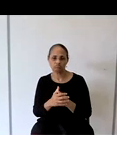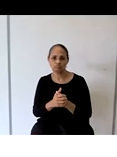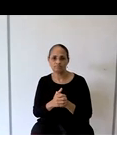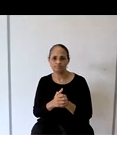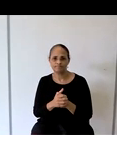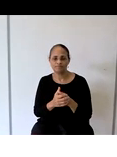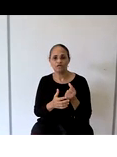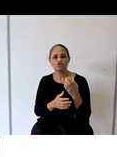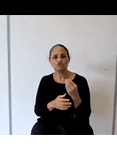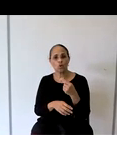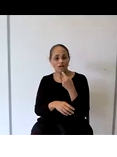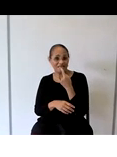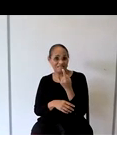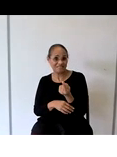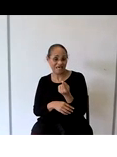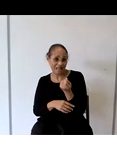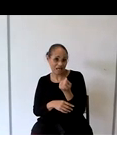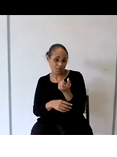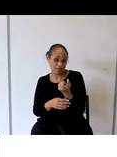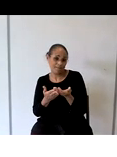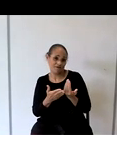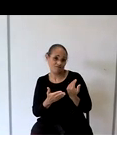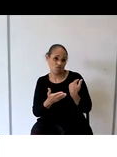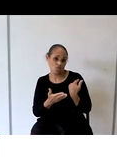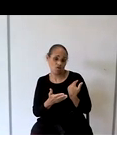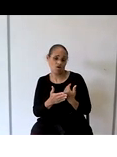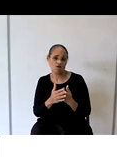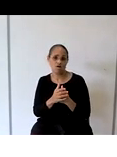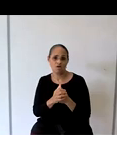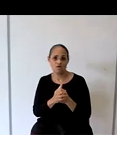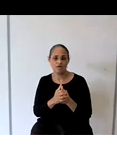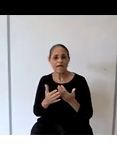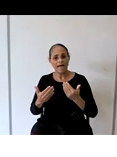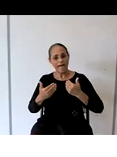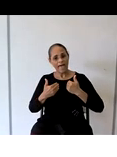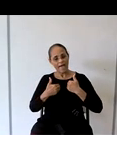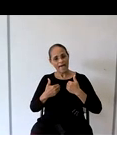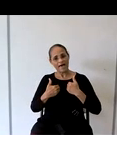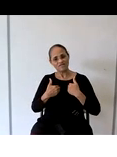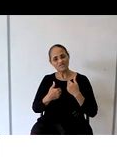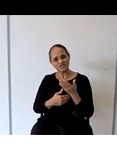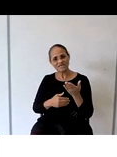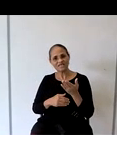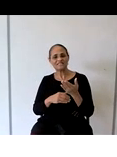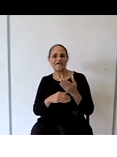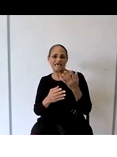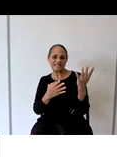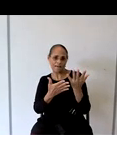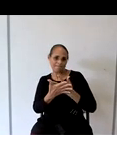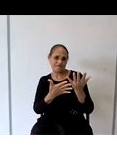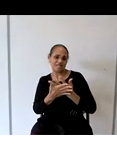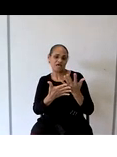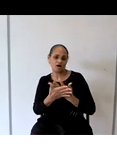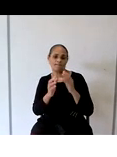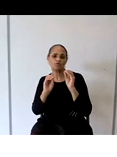So like I had said a little bit earlier, having these portrayals in the media puts people with disabilities